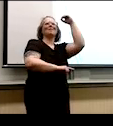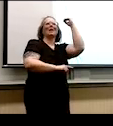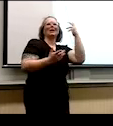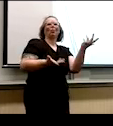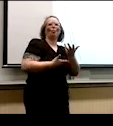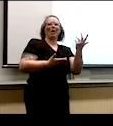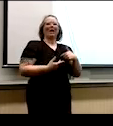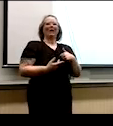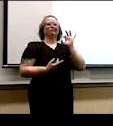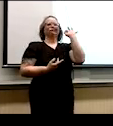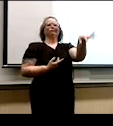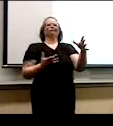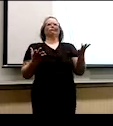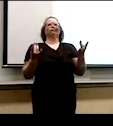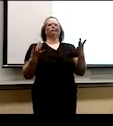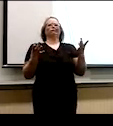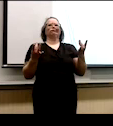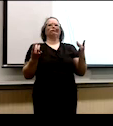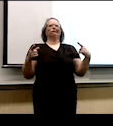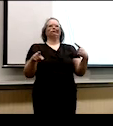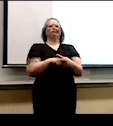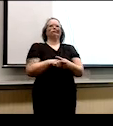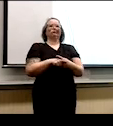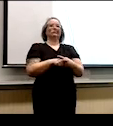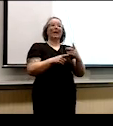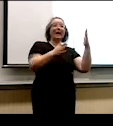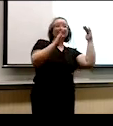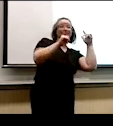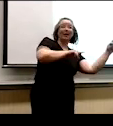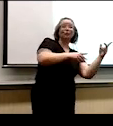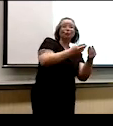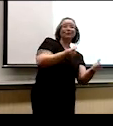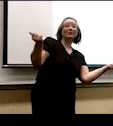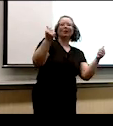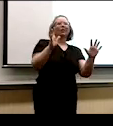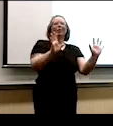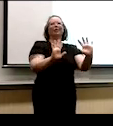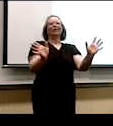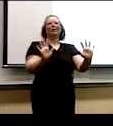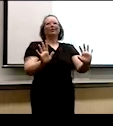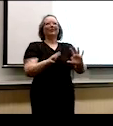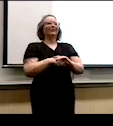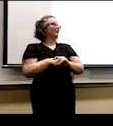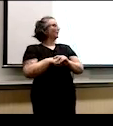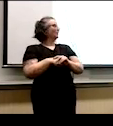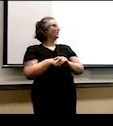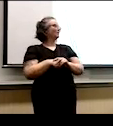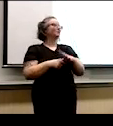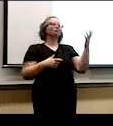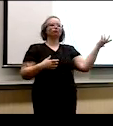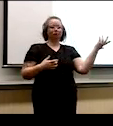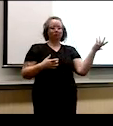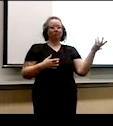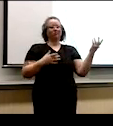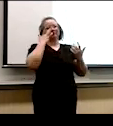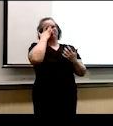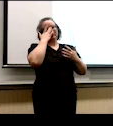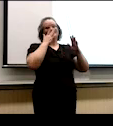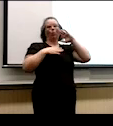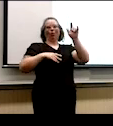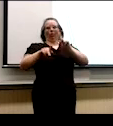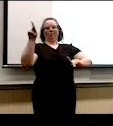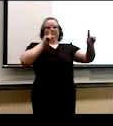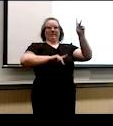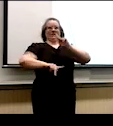I'm not expecting an answer. No, but there's always outliers in terms